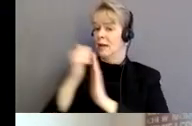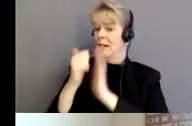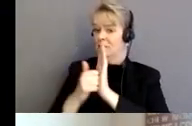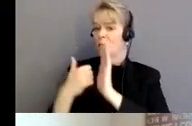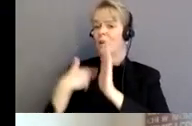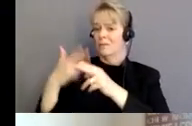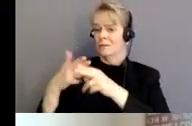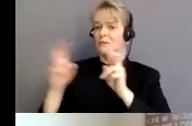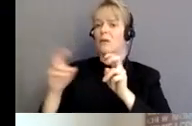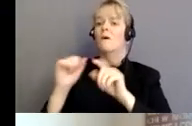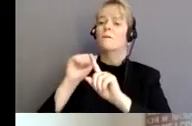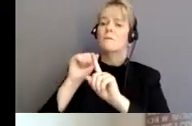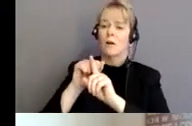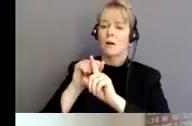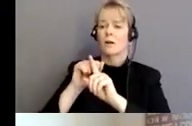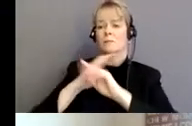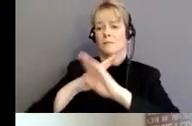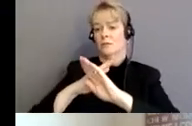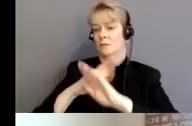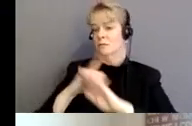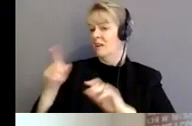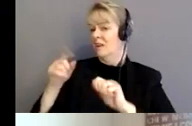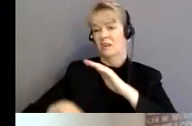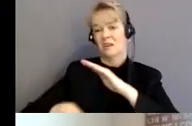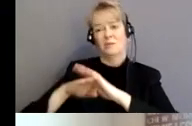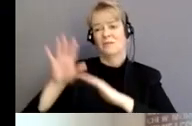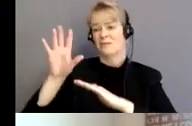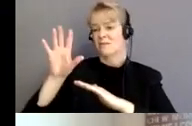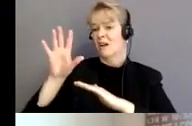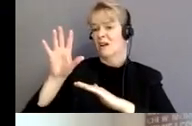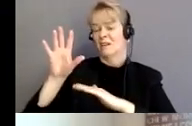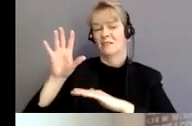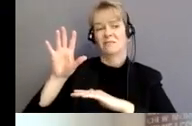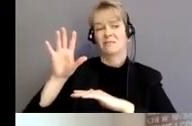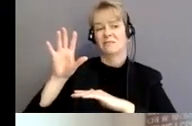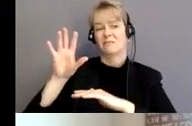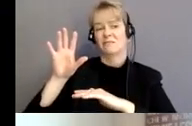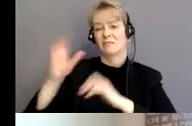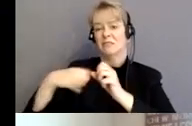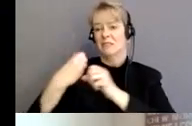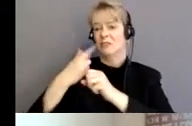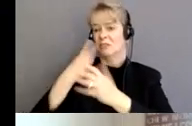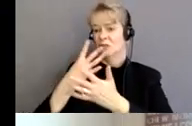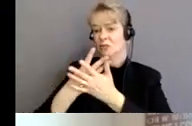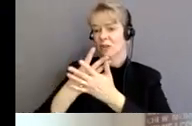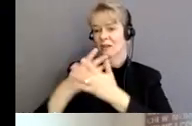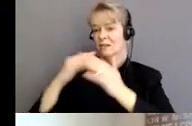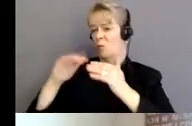can receive up to 5 years less a day in jail, or I believe it's up to a $10 million fine pursuant to the Securities